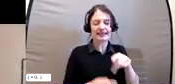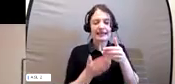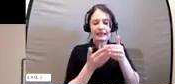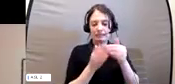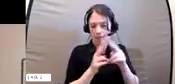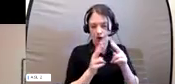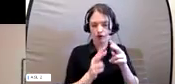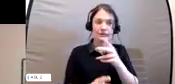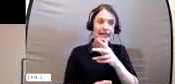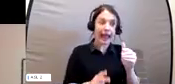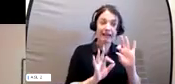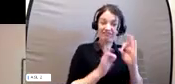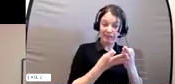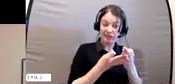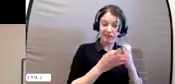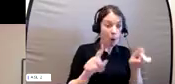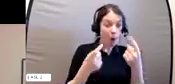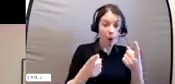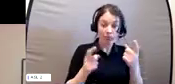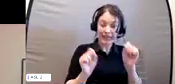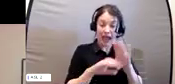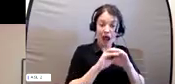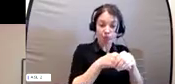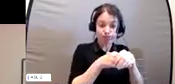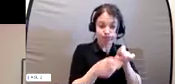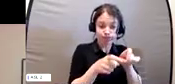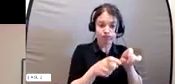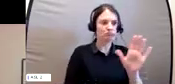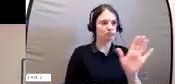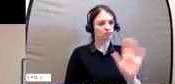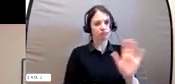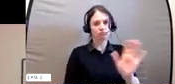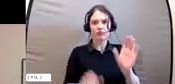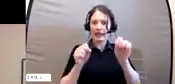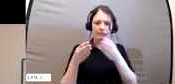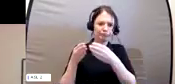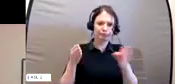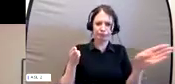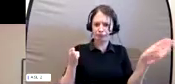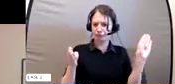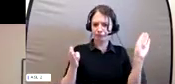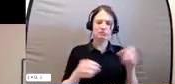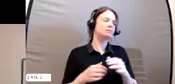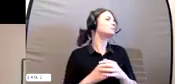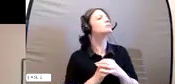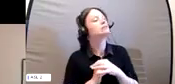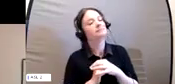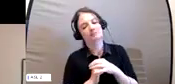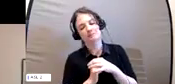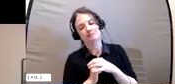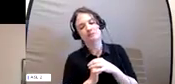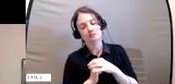members are not the only ones who can coercively control older people. So